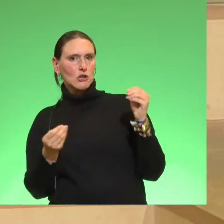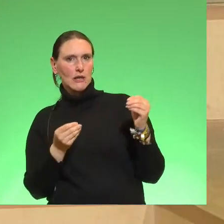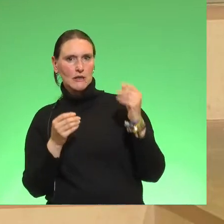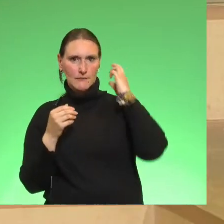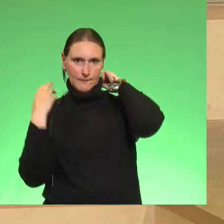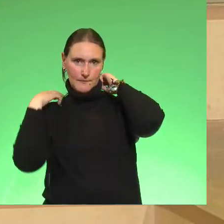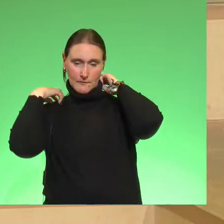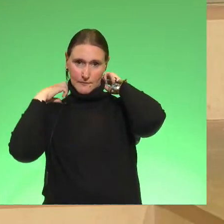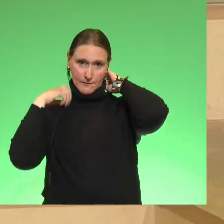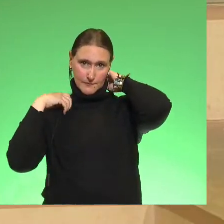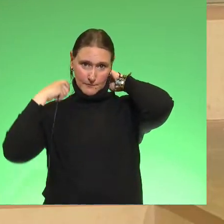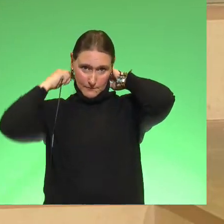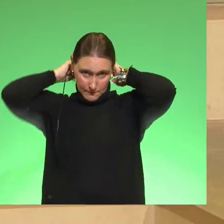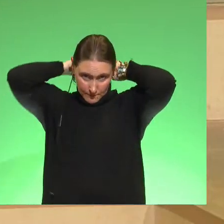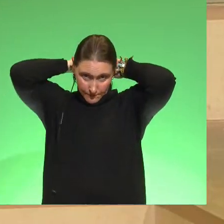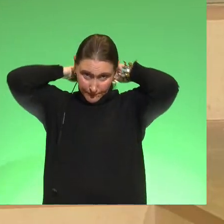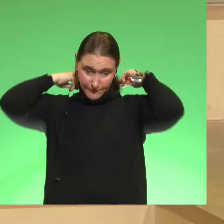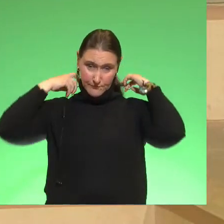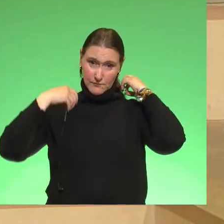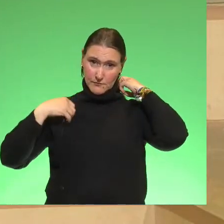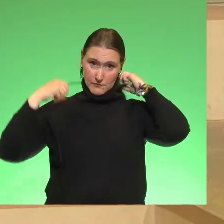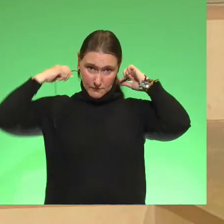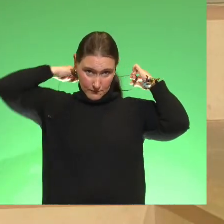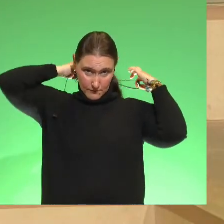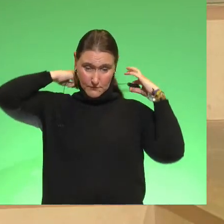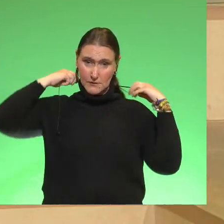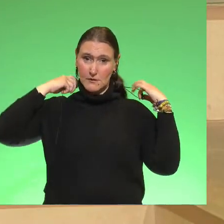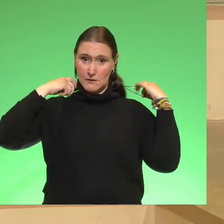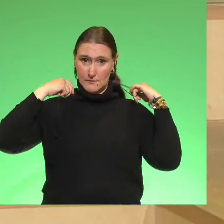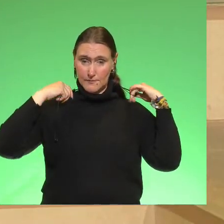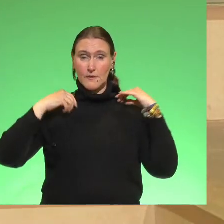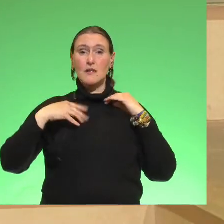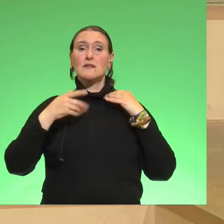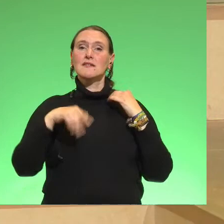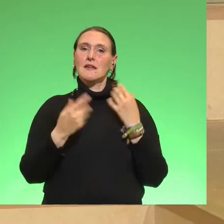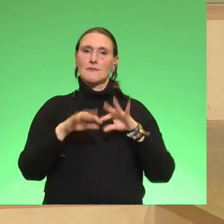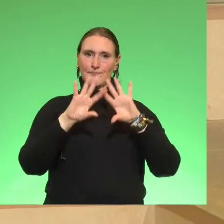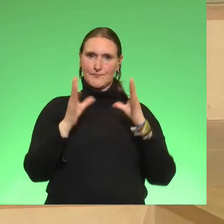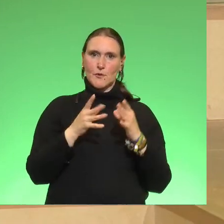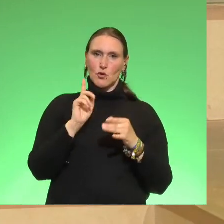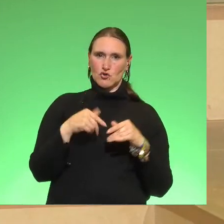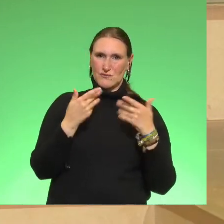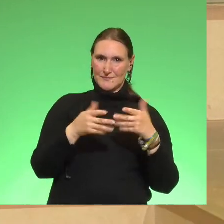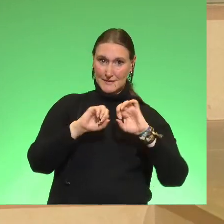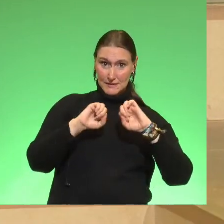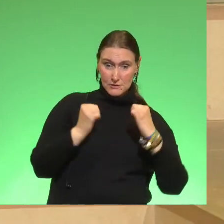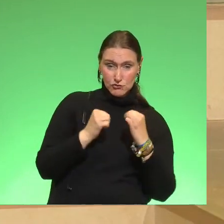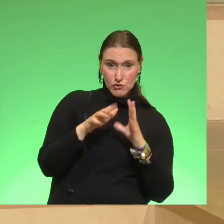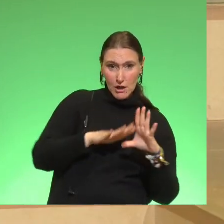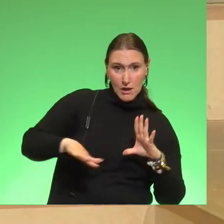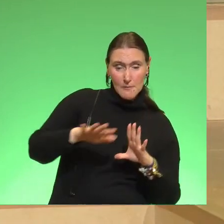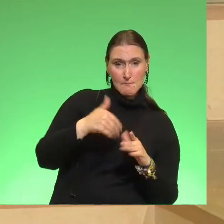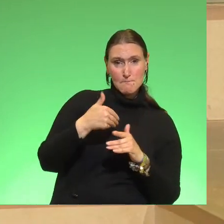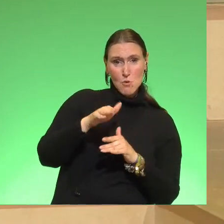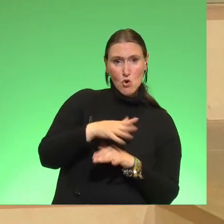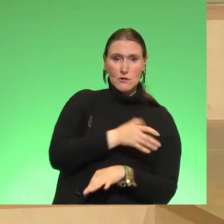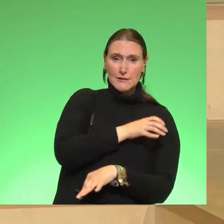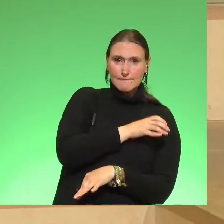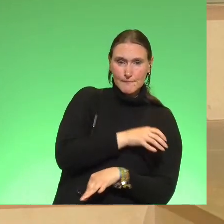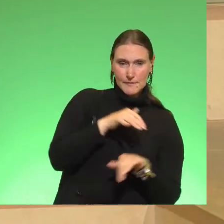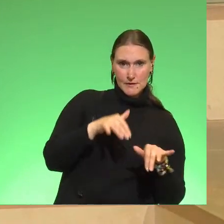idea of that type of individuation all around the globe. Thus, the situation becomes more volatile than